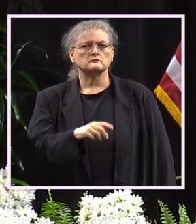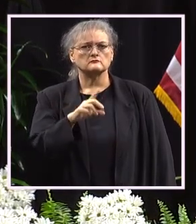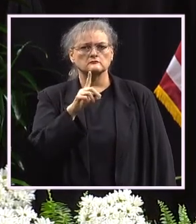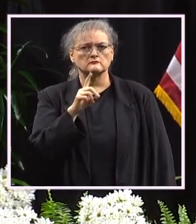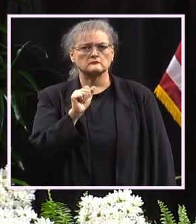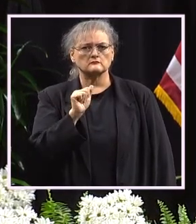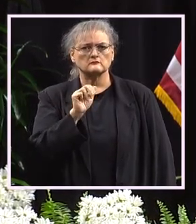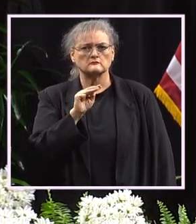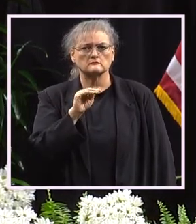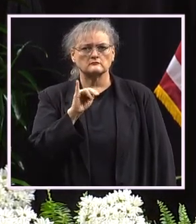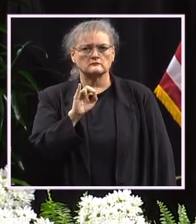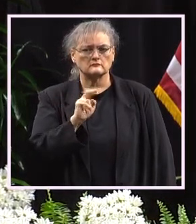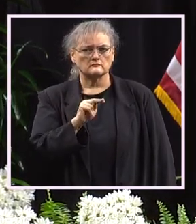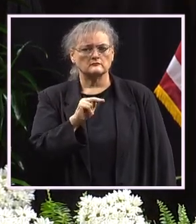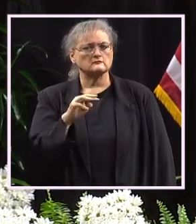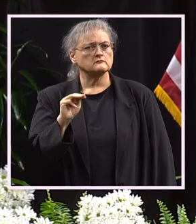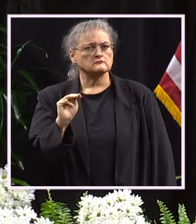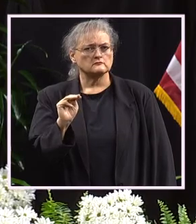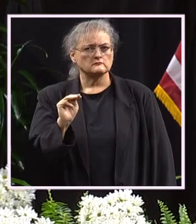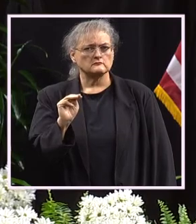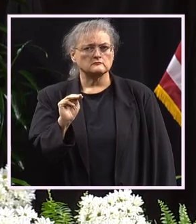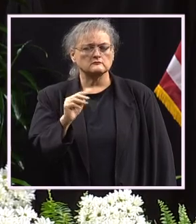Damian M. Medellin,